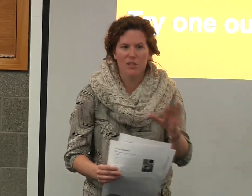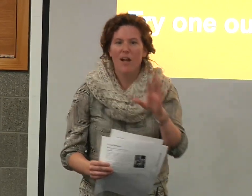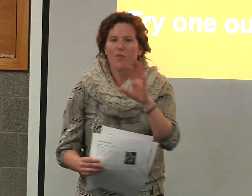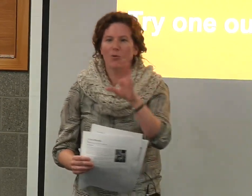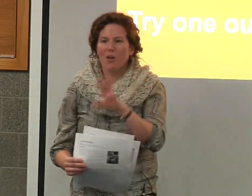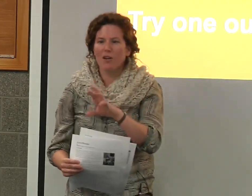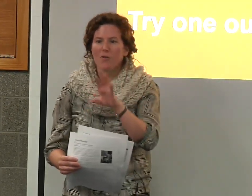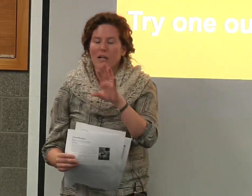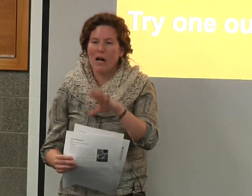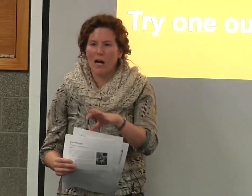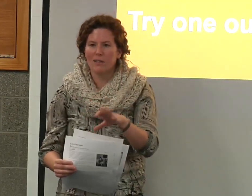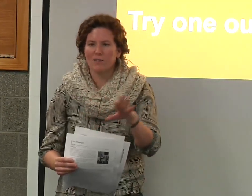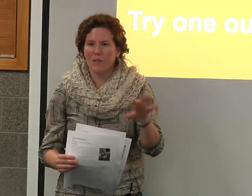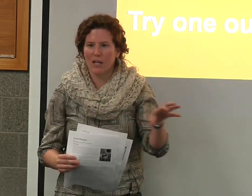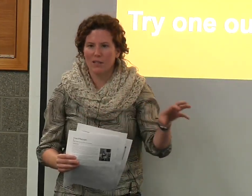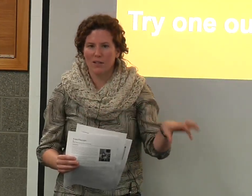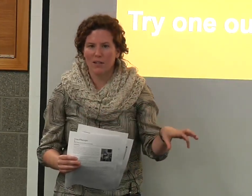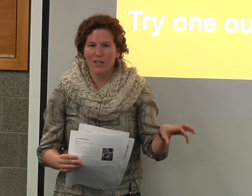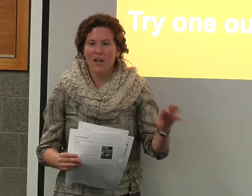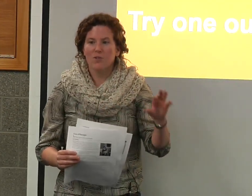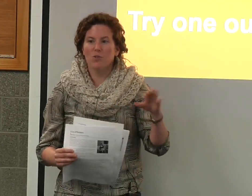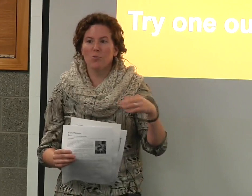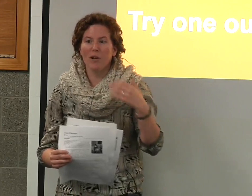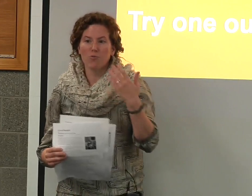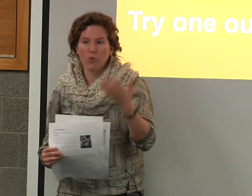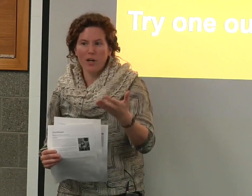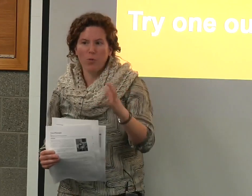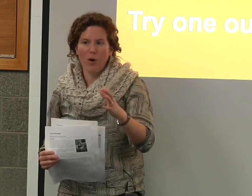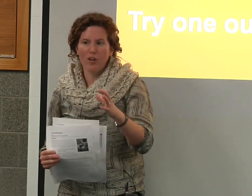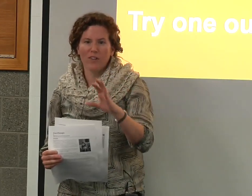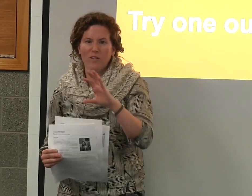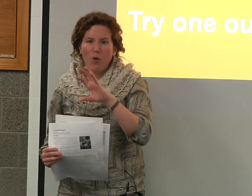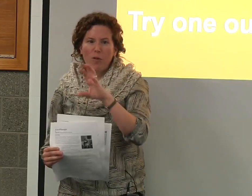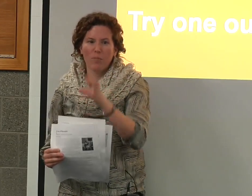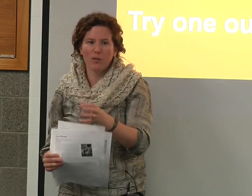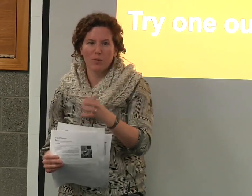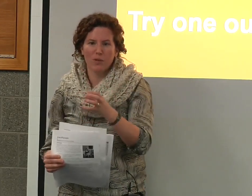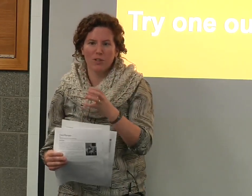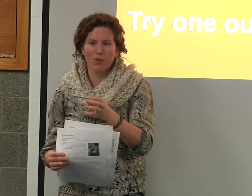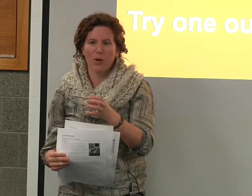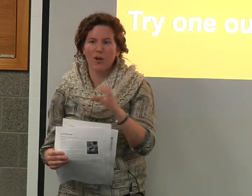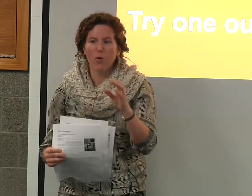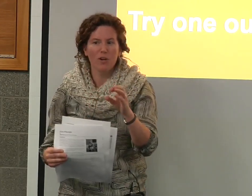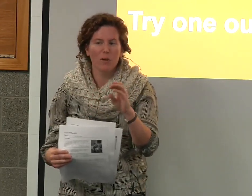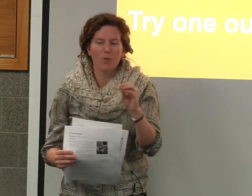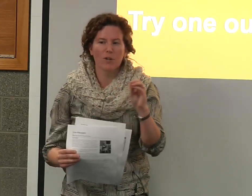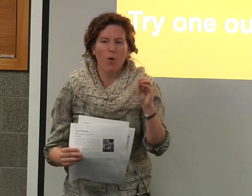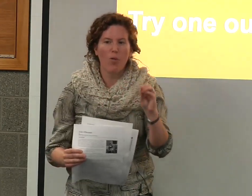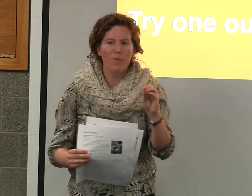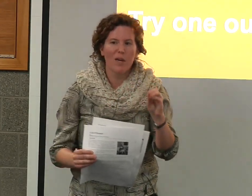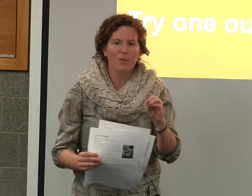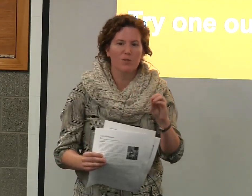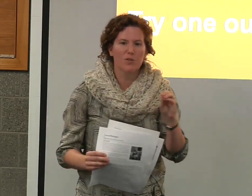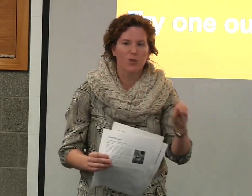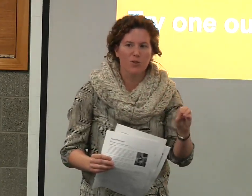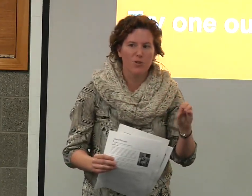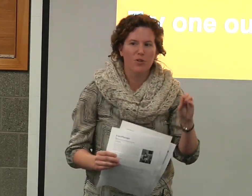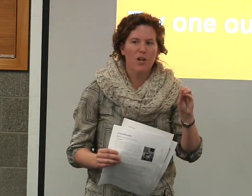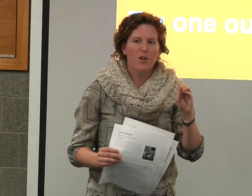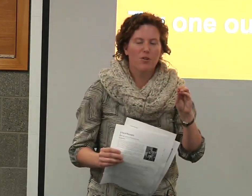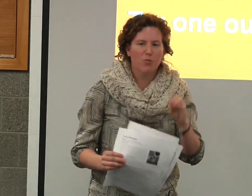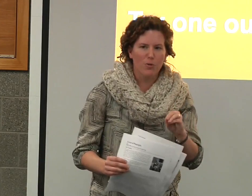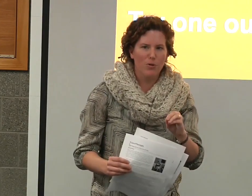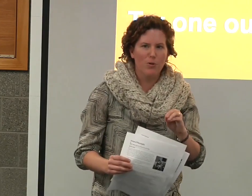the diagnosis. There are a lot of different kinds of case study. So you might write one that is only built in a particular way, or you might want to only be able